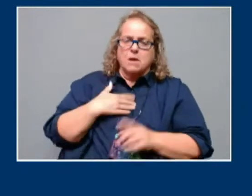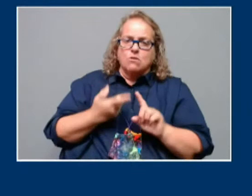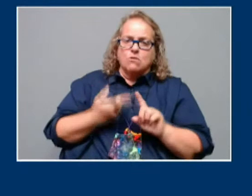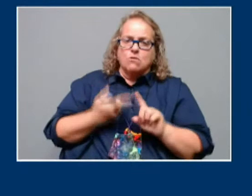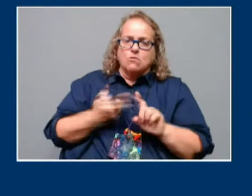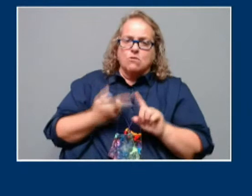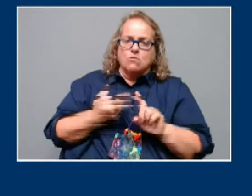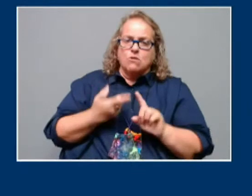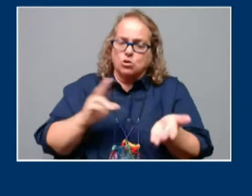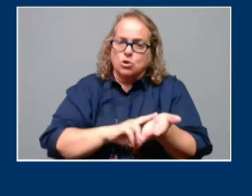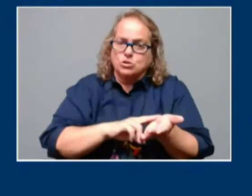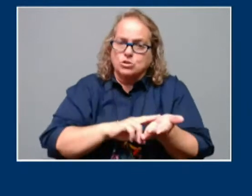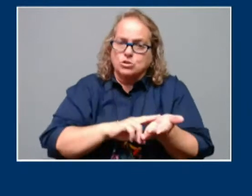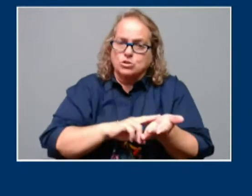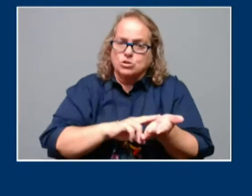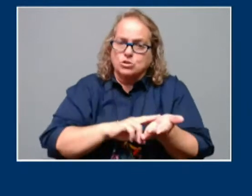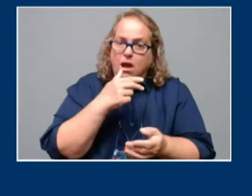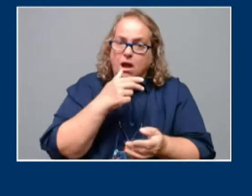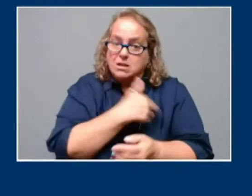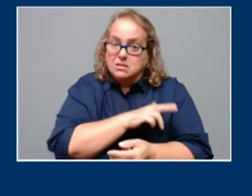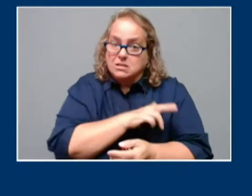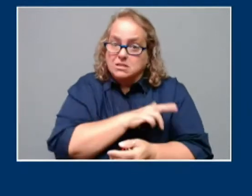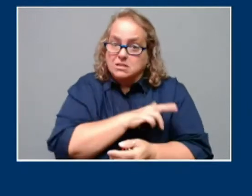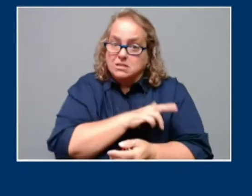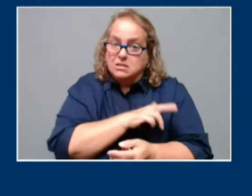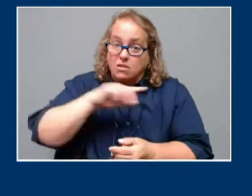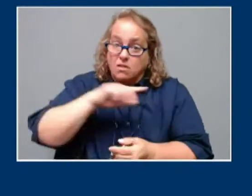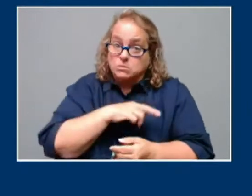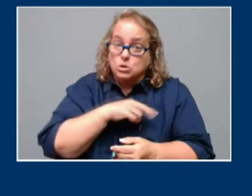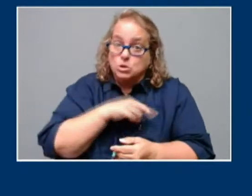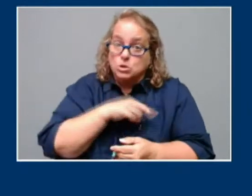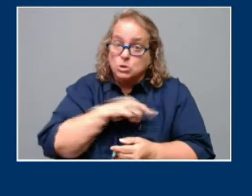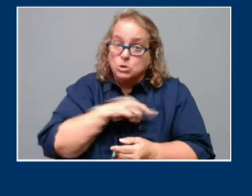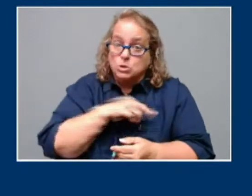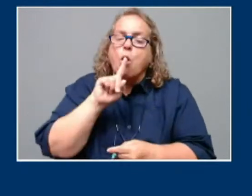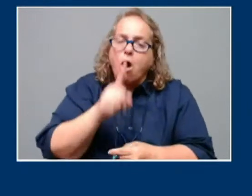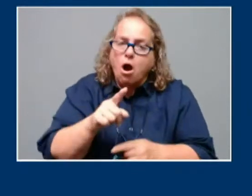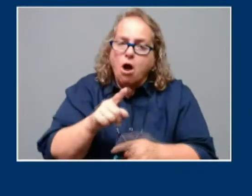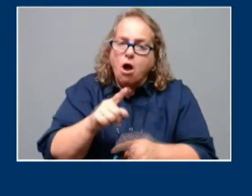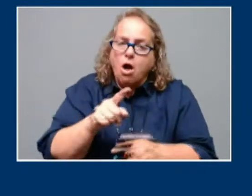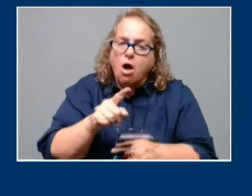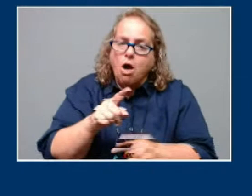Markham and Wallace Hospital. You are Team Kentucky.